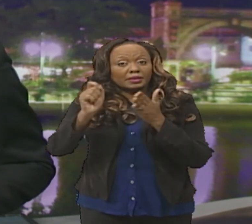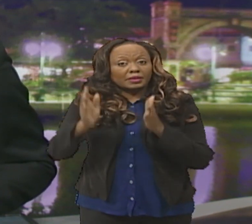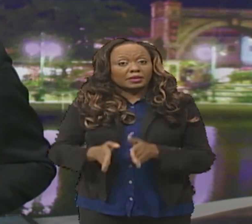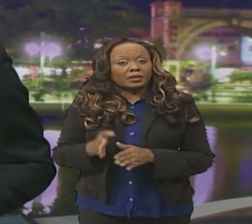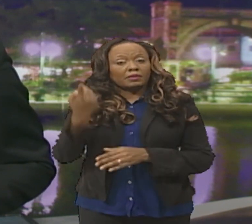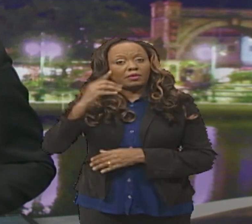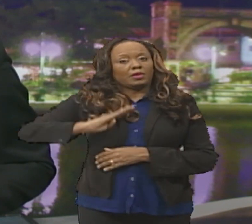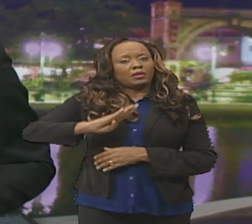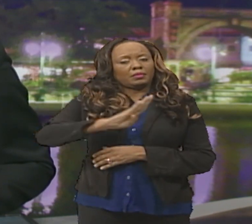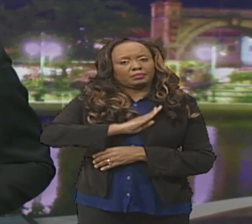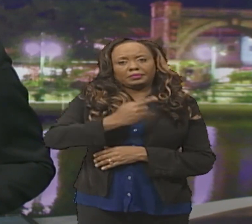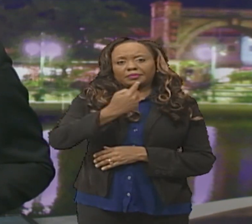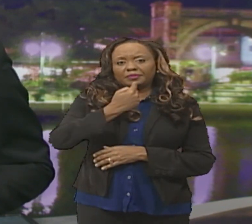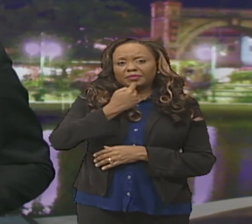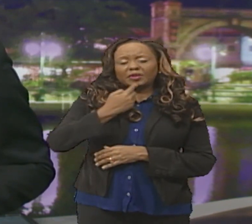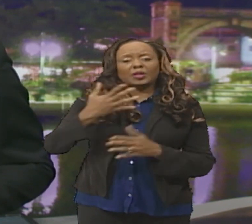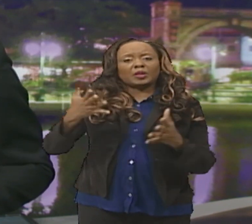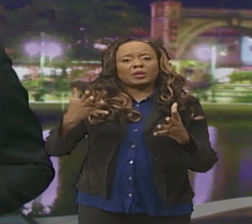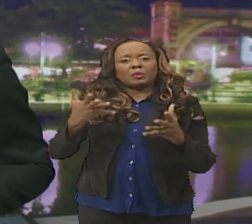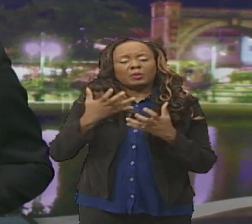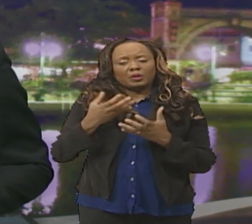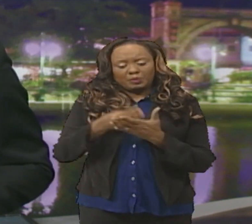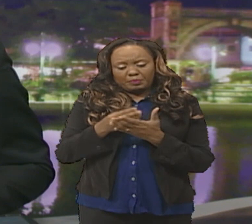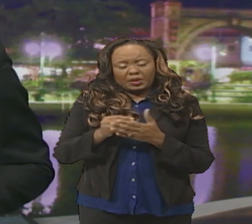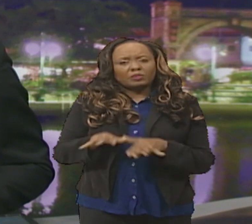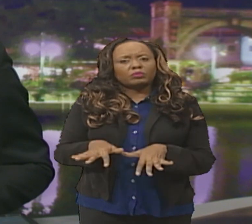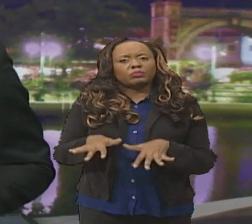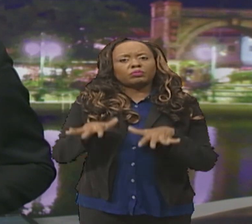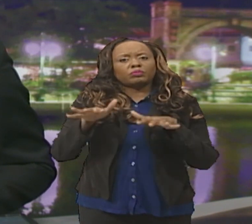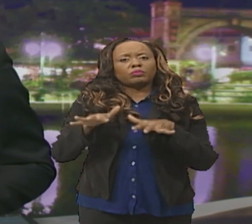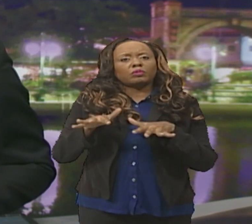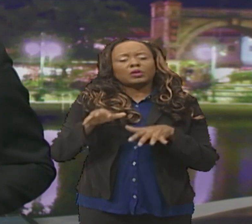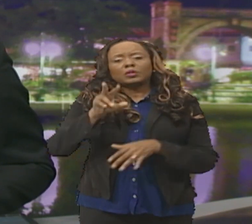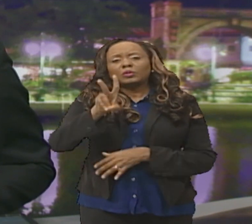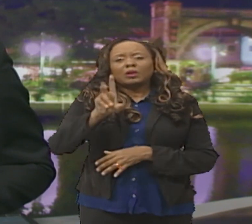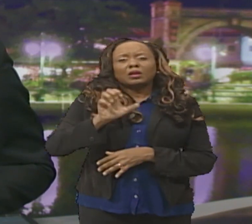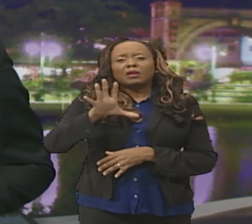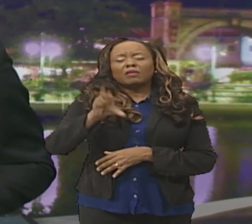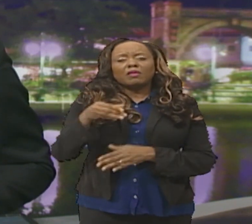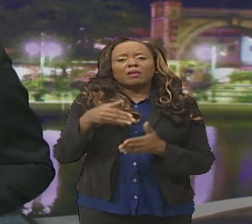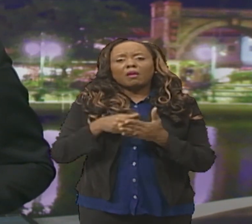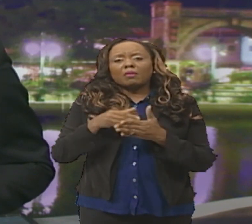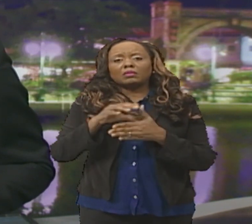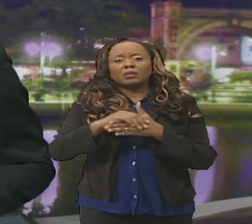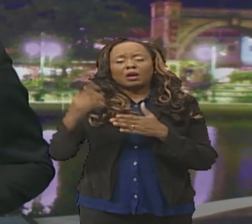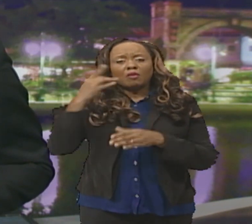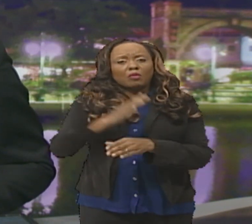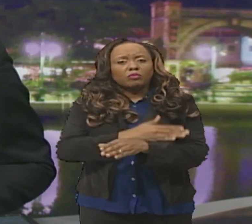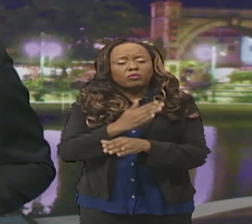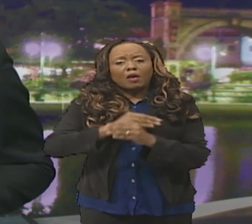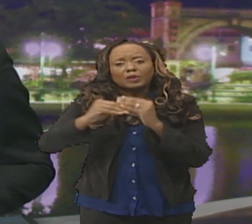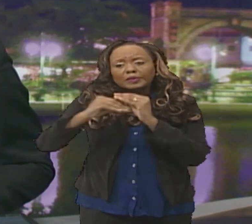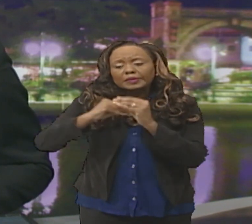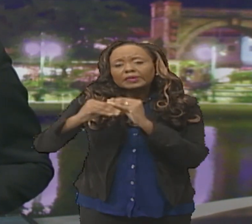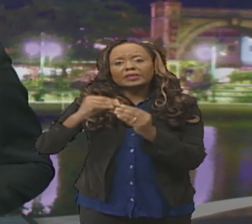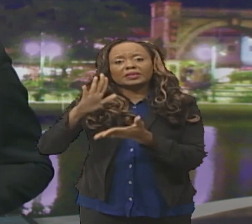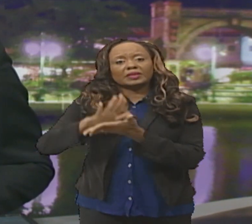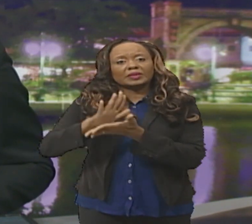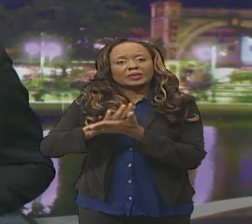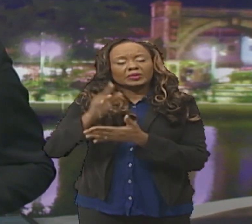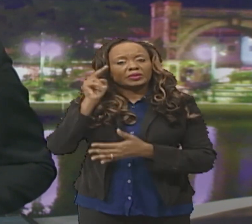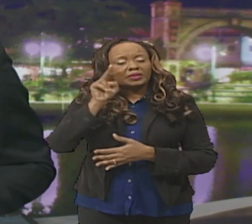Brathwaite, as the school sets out to raise $250,000 to complete some much-needed repairs. Our Sharika